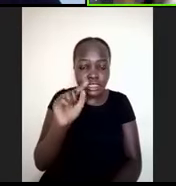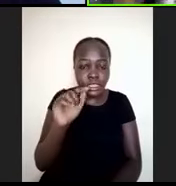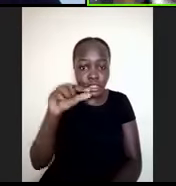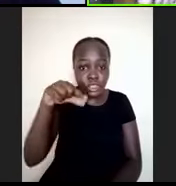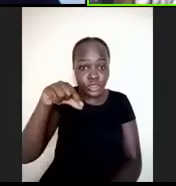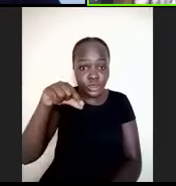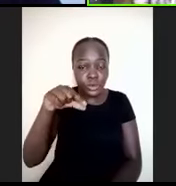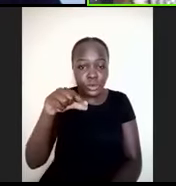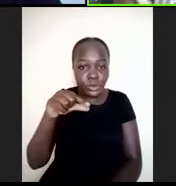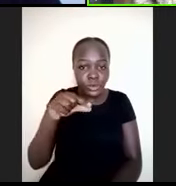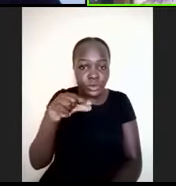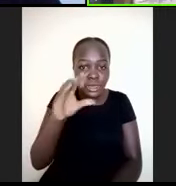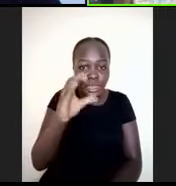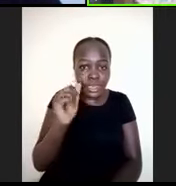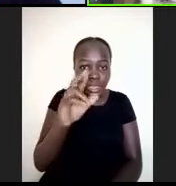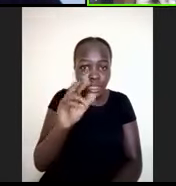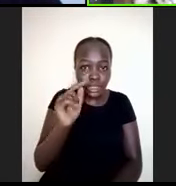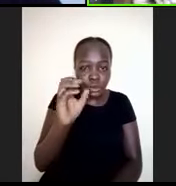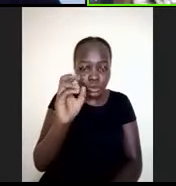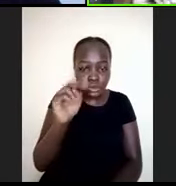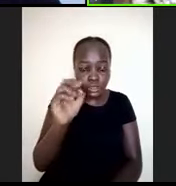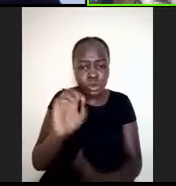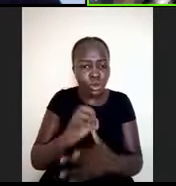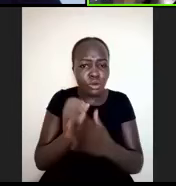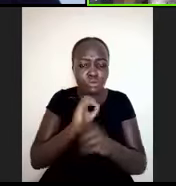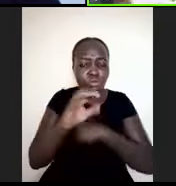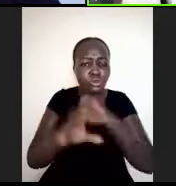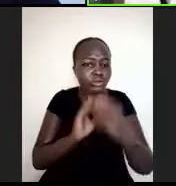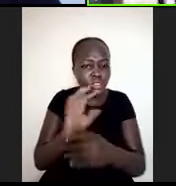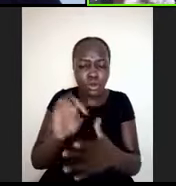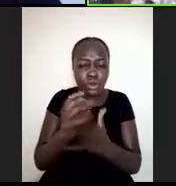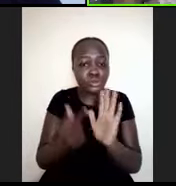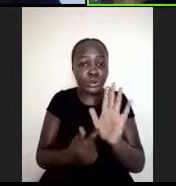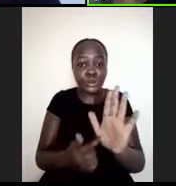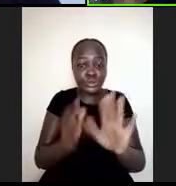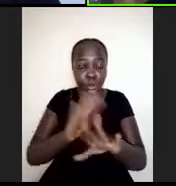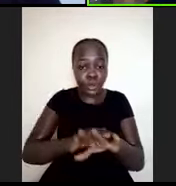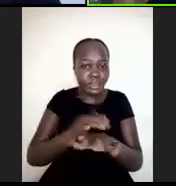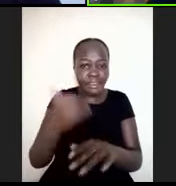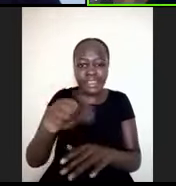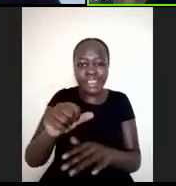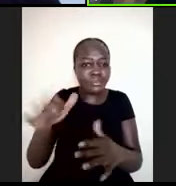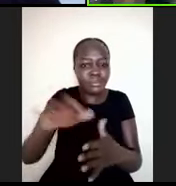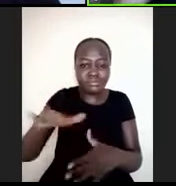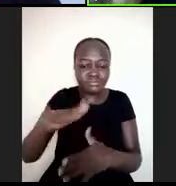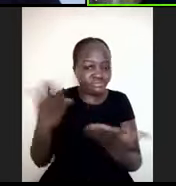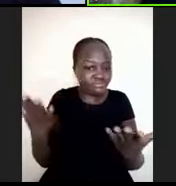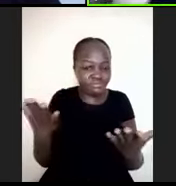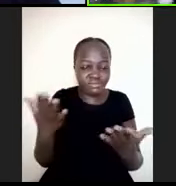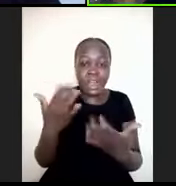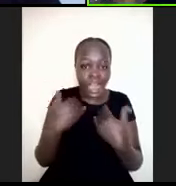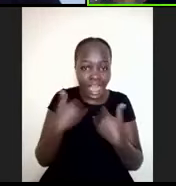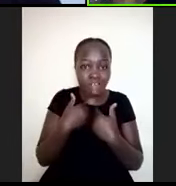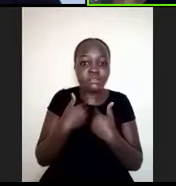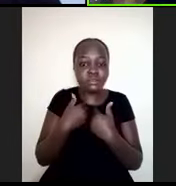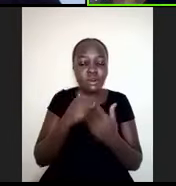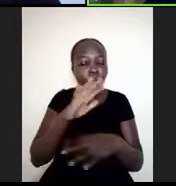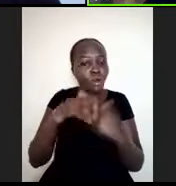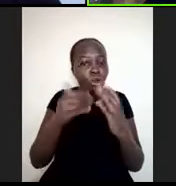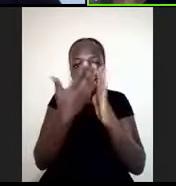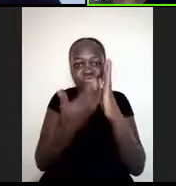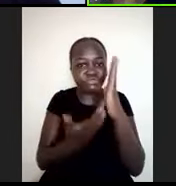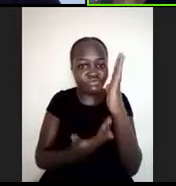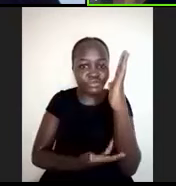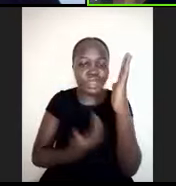or LGBTQ movies or shows on Netflix or even Cartoon Network. They'll all come to